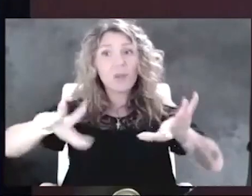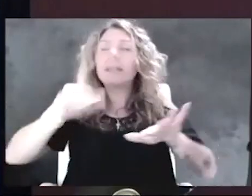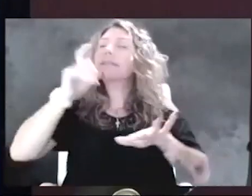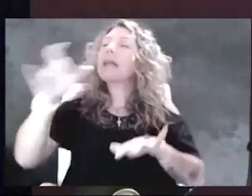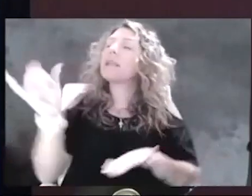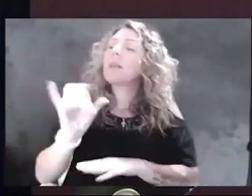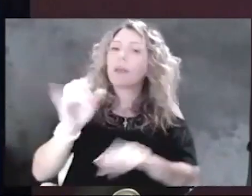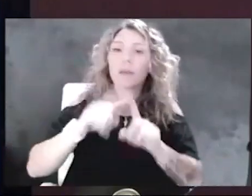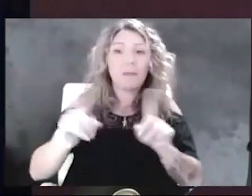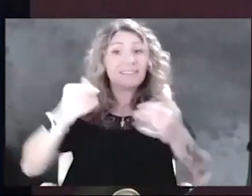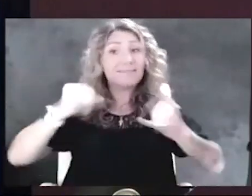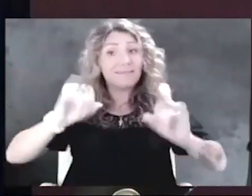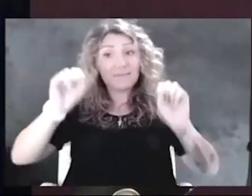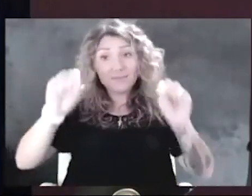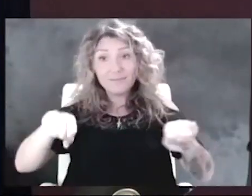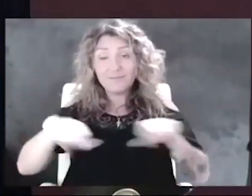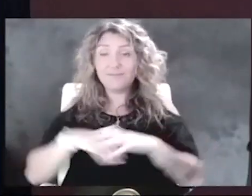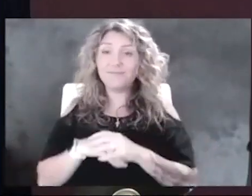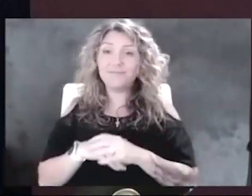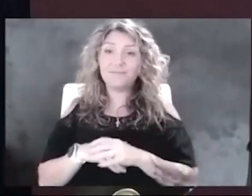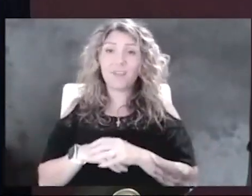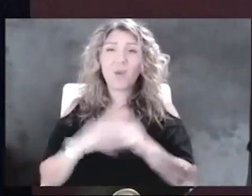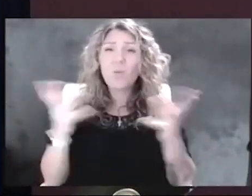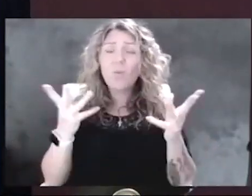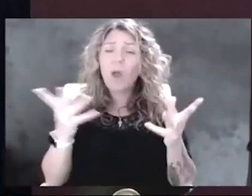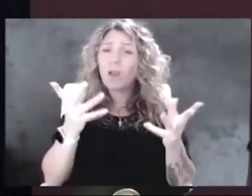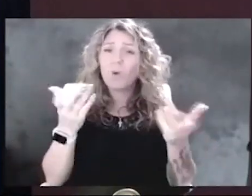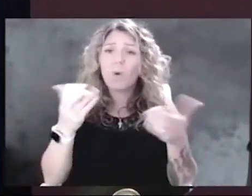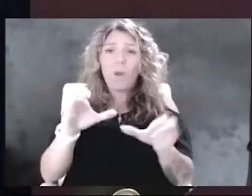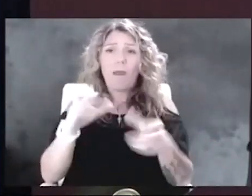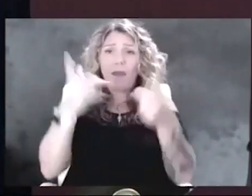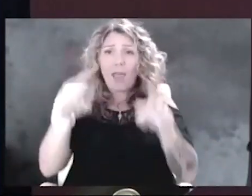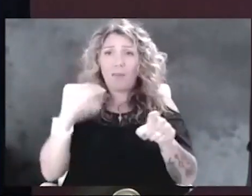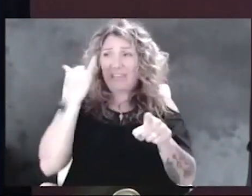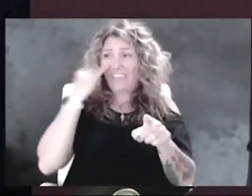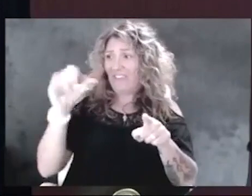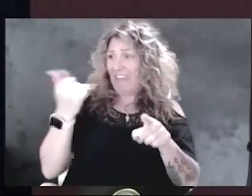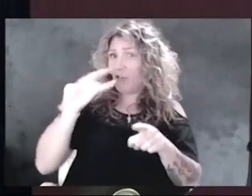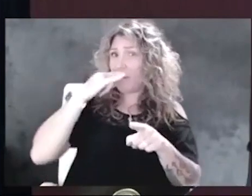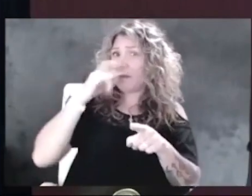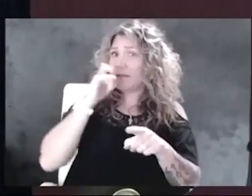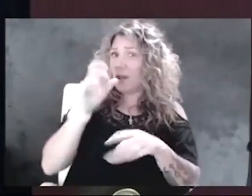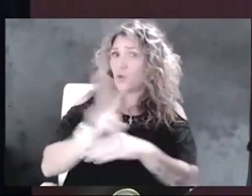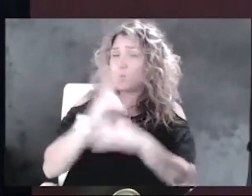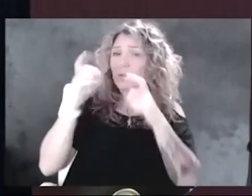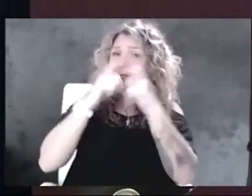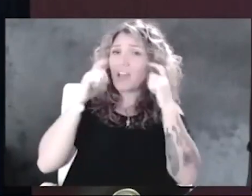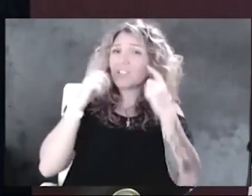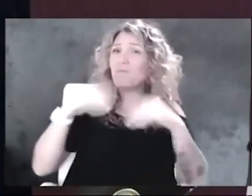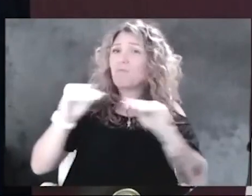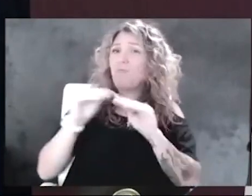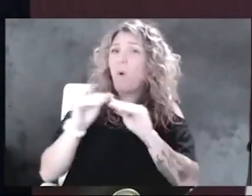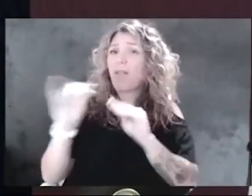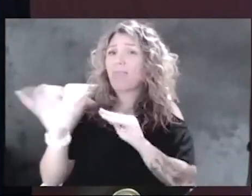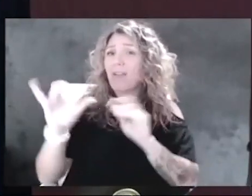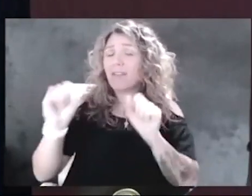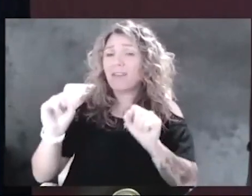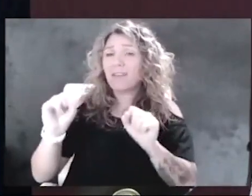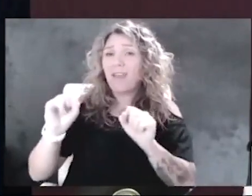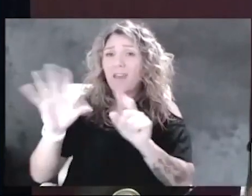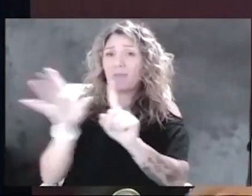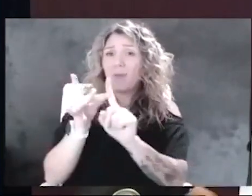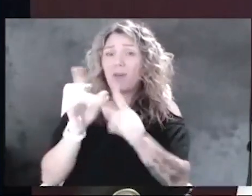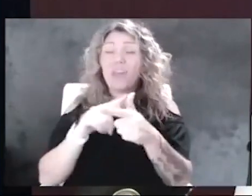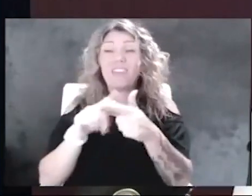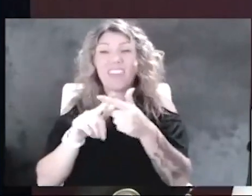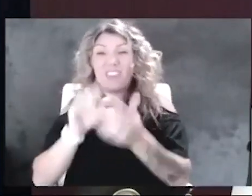And what you don't want to have happen is if the other kids aren't wearing their masks, then they're more likely to get it, and then you're more likely to close school down. Yeah. Because not everybody in the